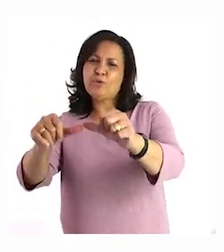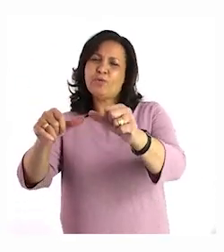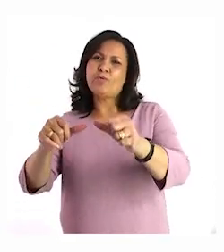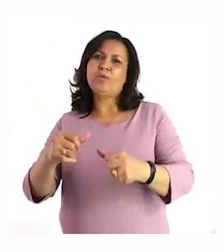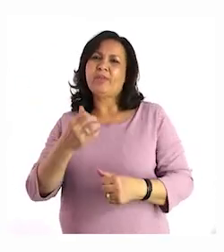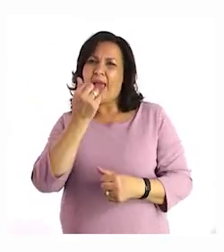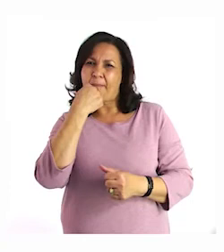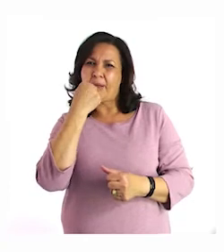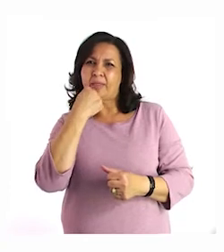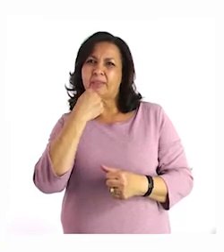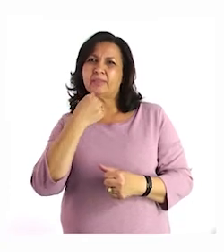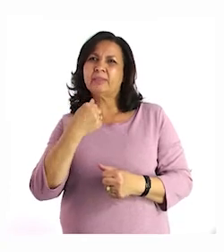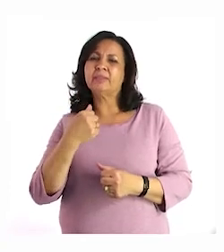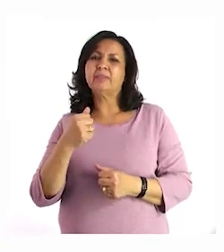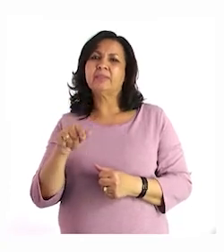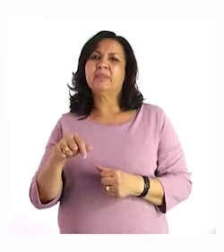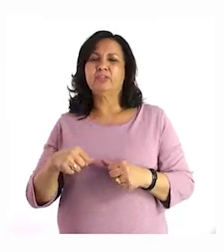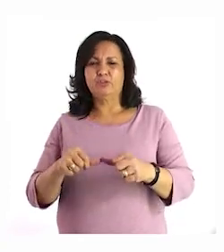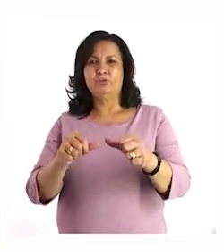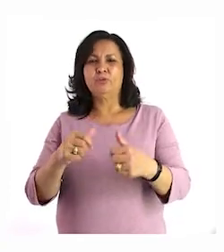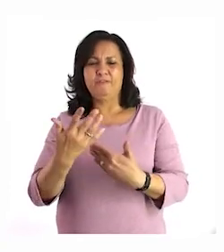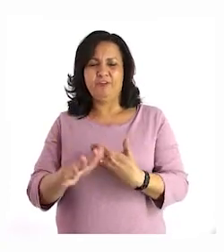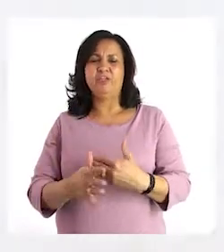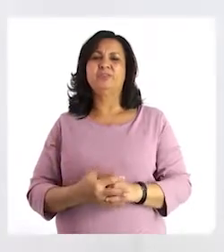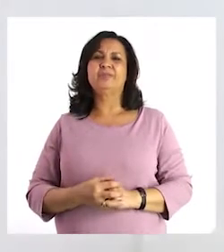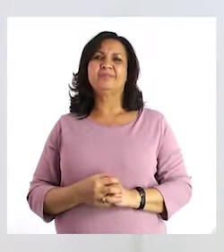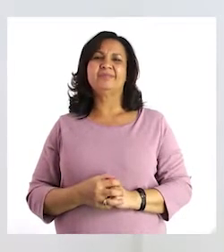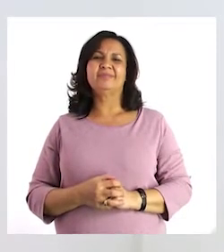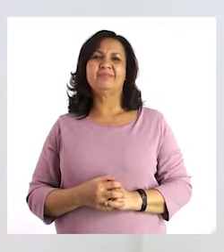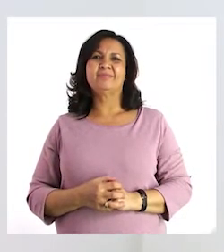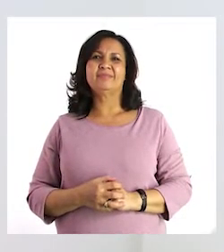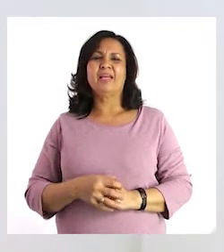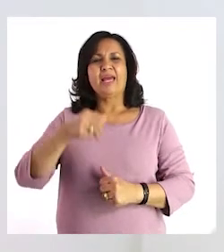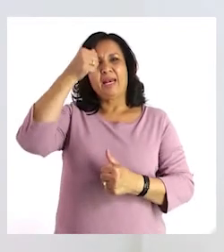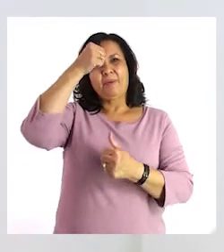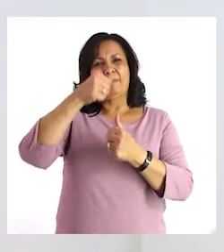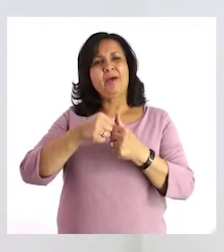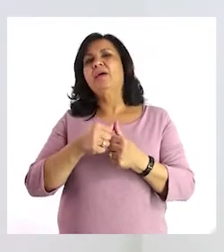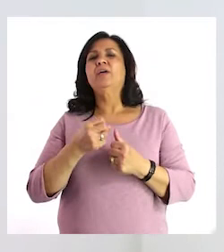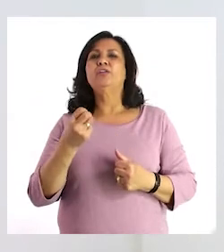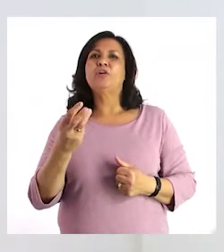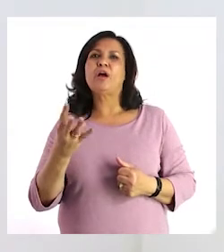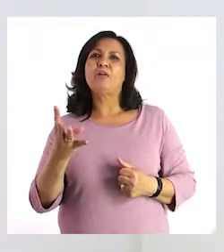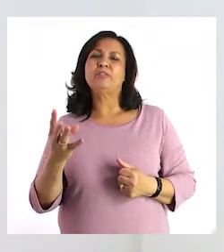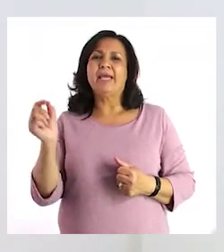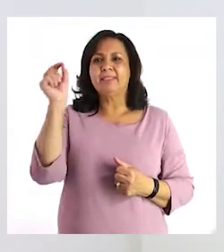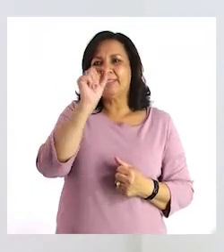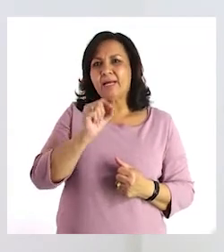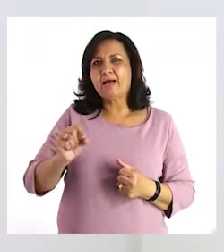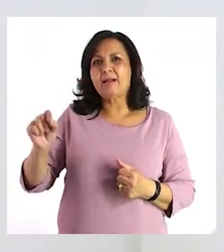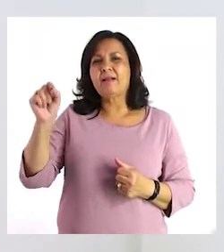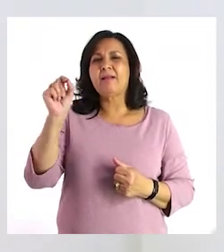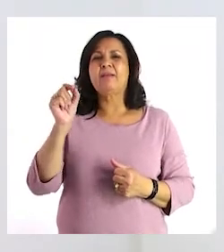apples, the kiwis and the balls on your own. Remember to count and circle the correct